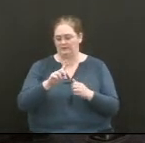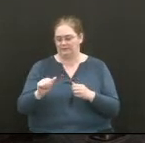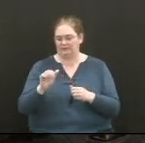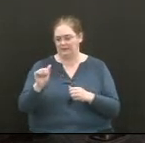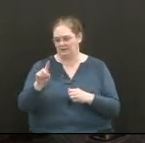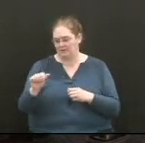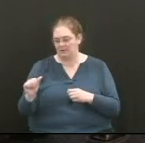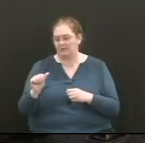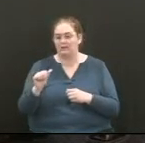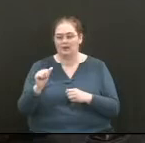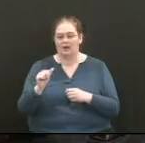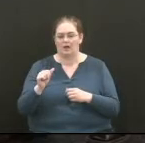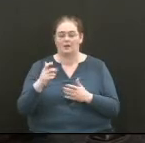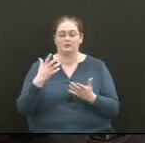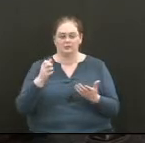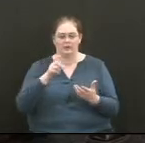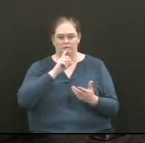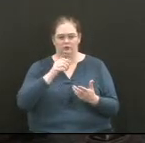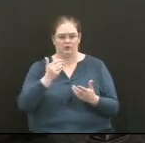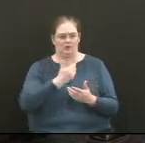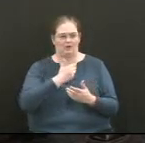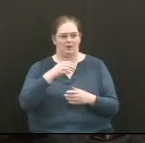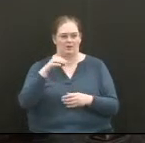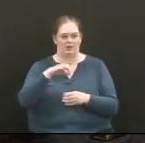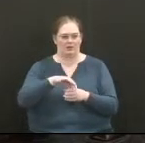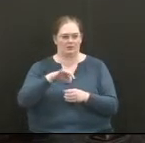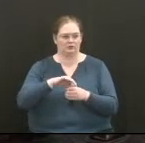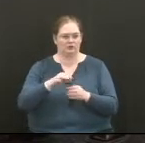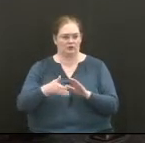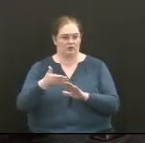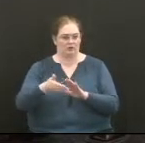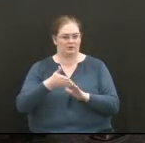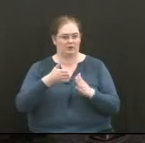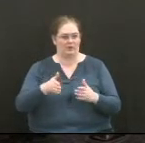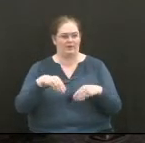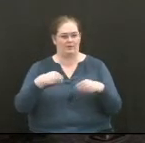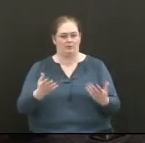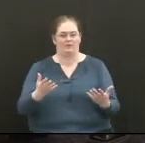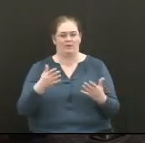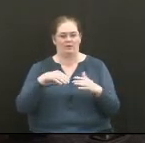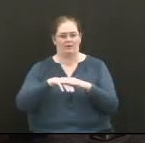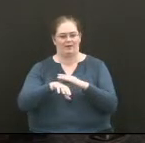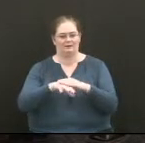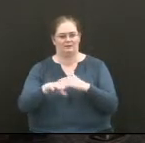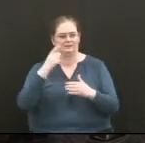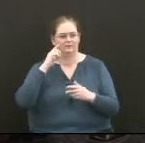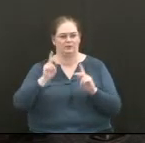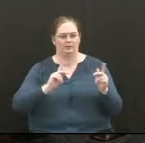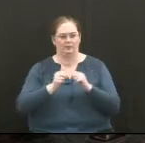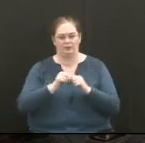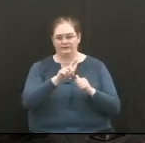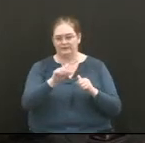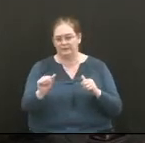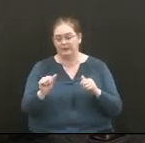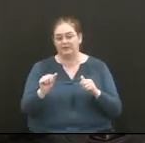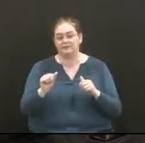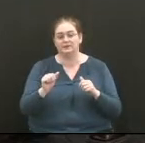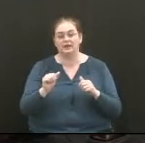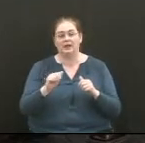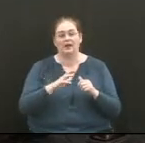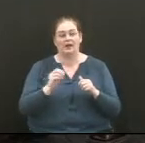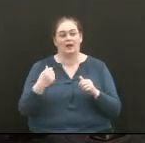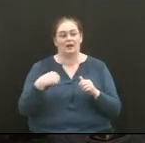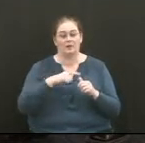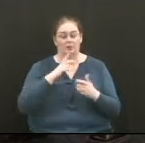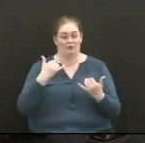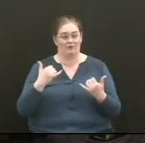we have the opportunity to make sure our elections are conducted in a way that provide access for people with disabilities. And we